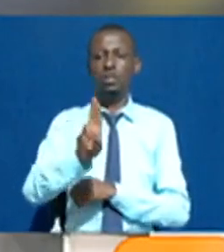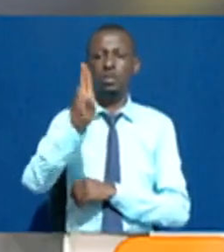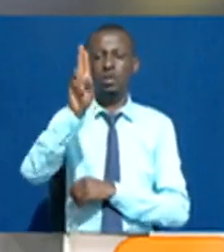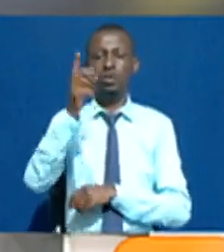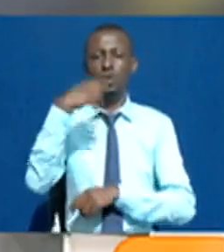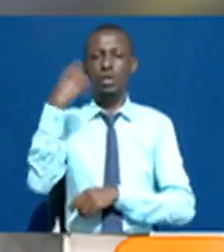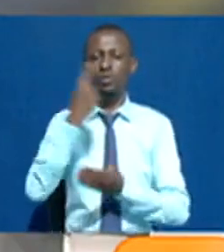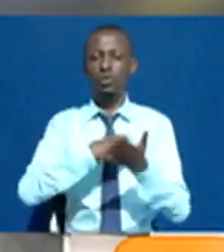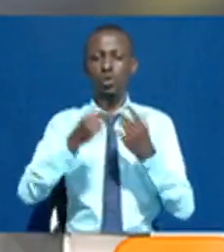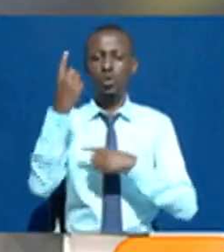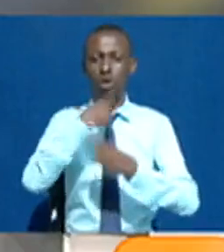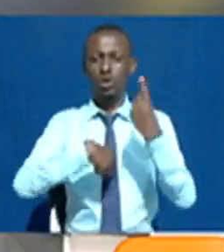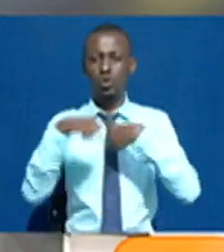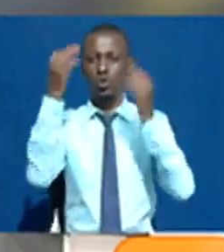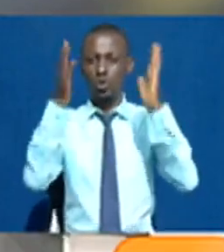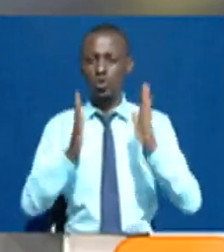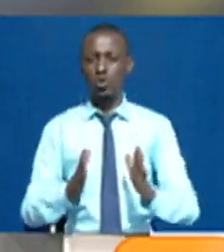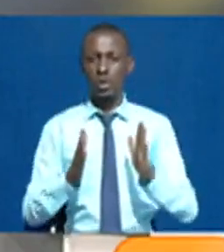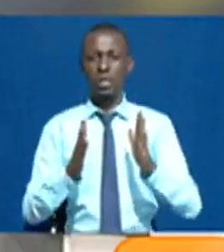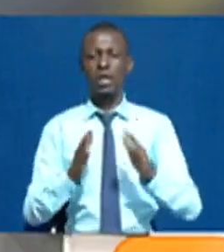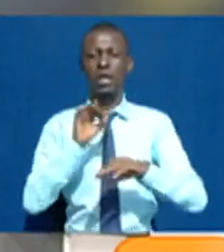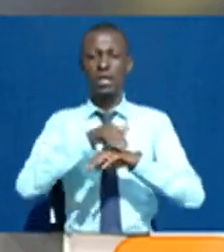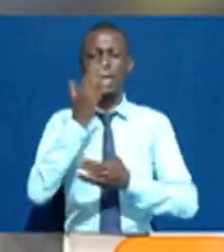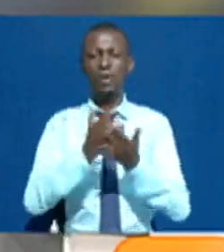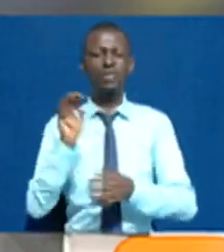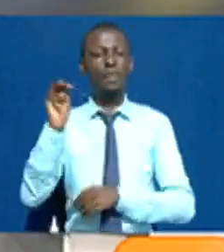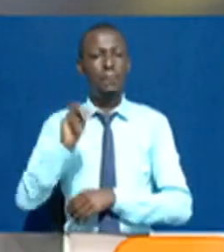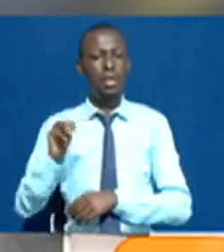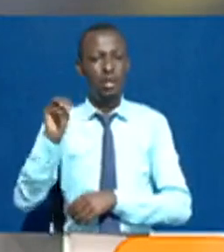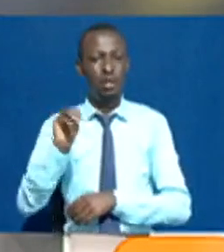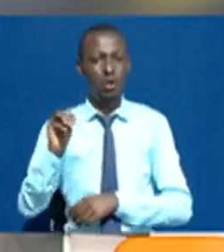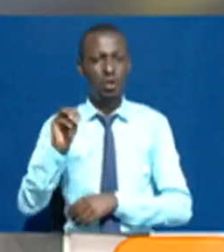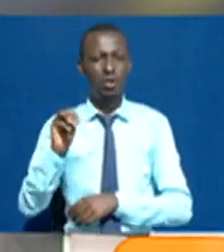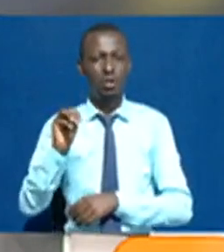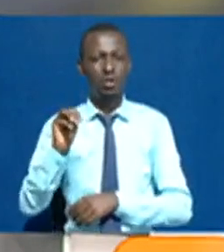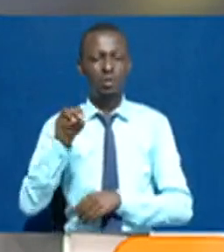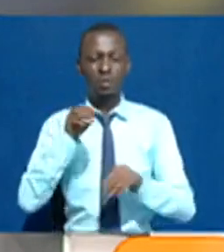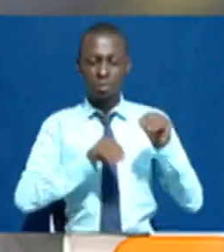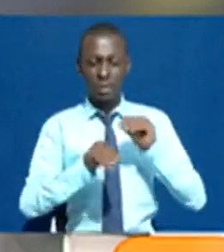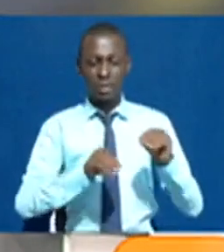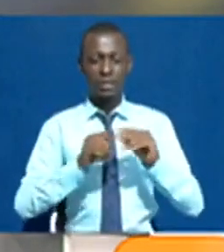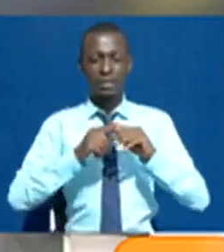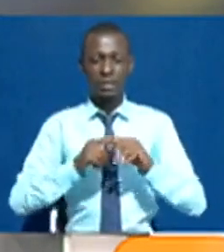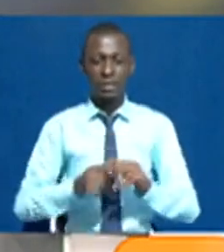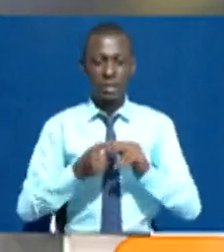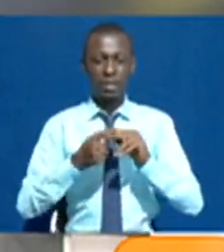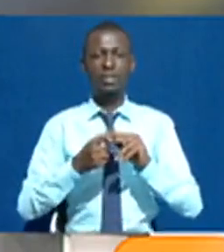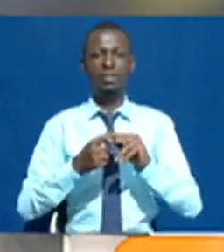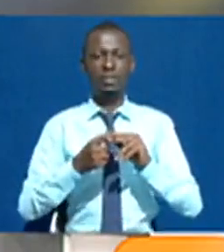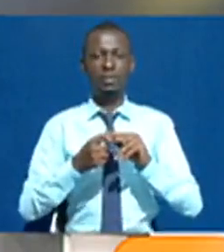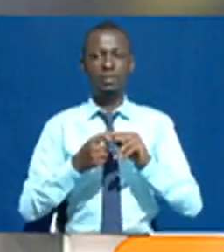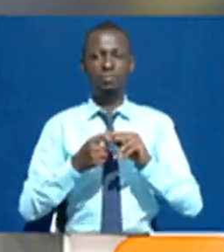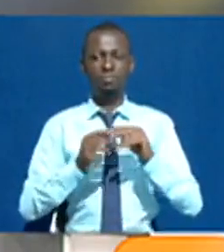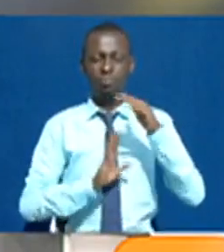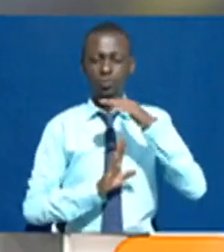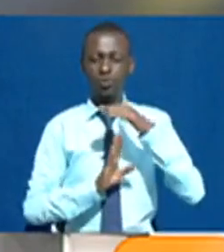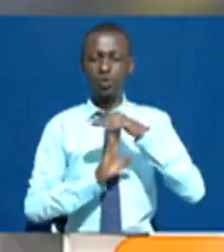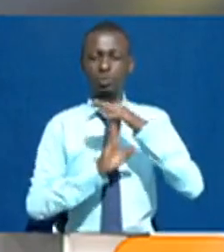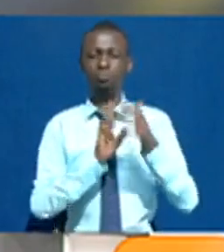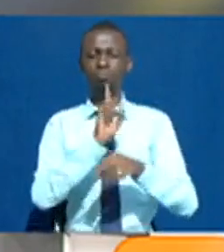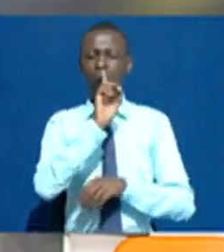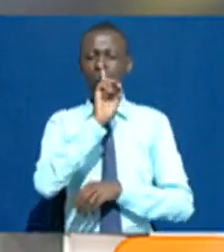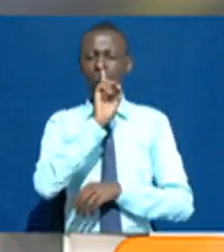winner, pocketing a cool $500,000 shillings on a day that the betting platform launched Shabiki Super